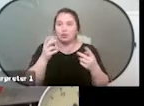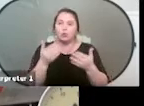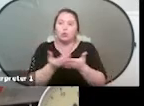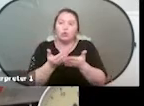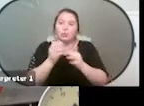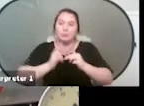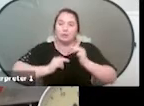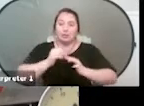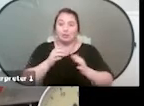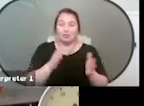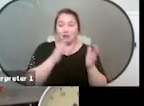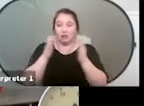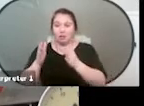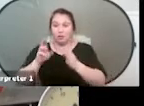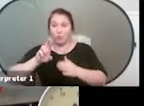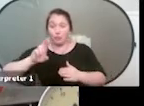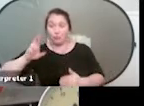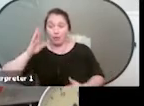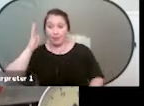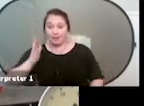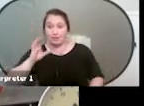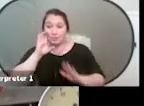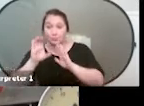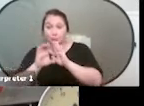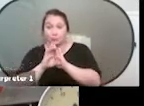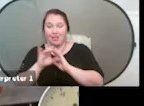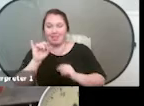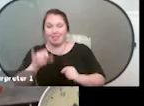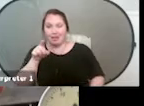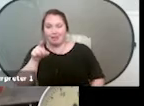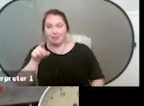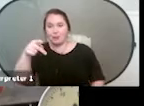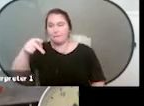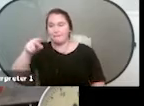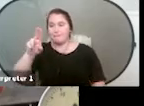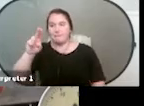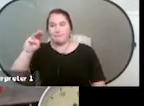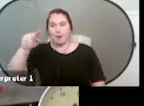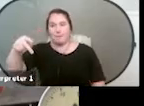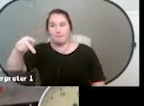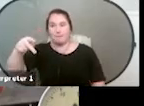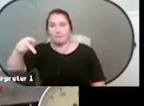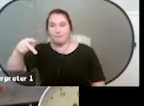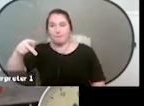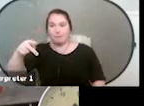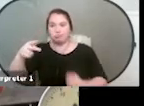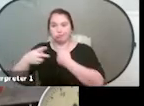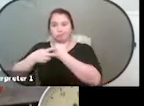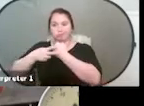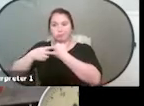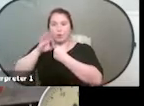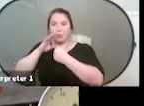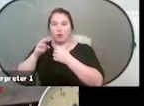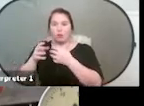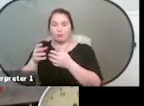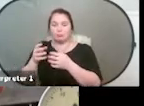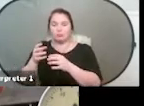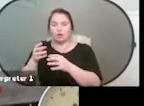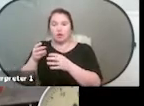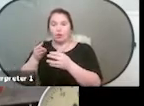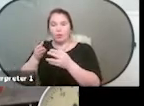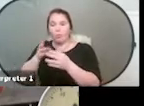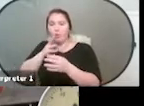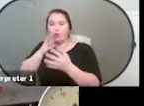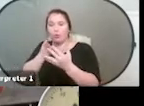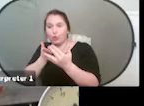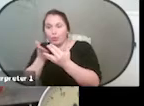last photo on the right, that's a pump housing that pushes the hot water through that loop.